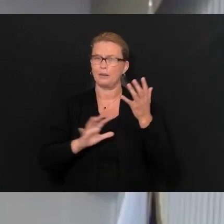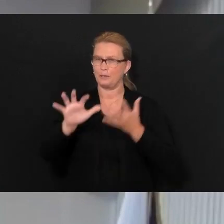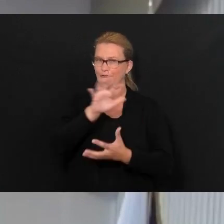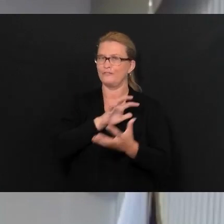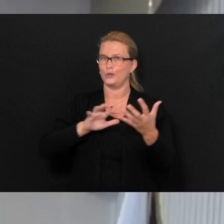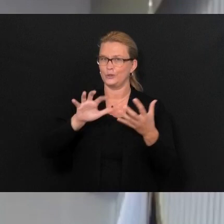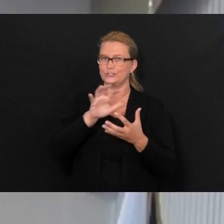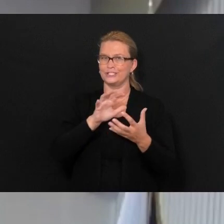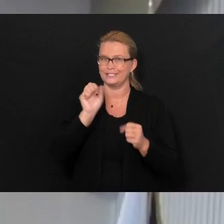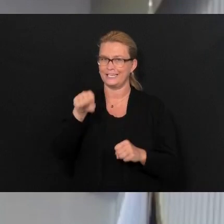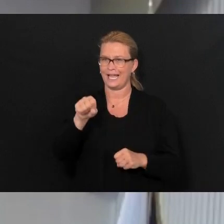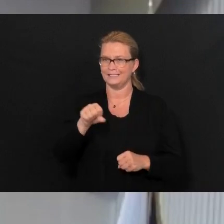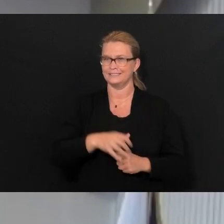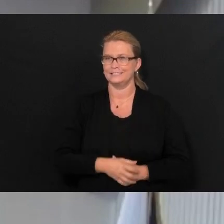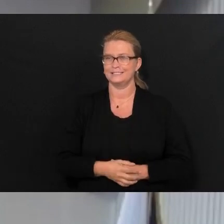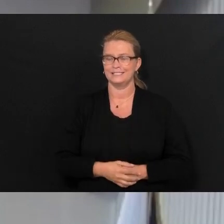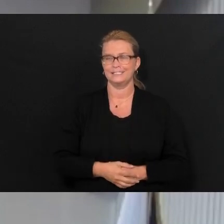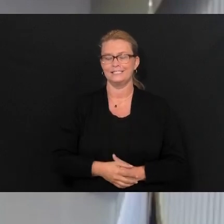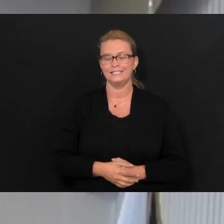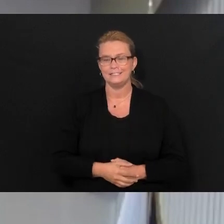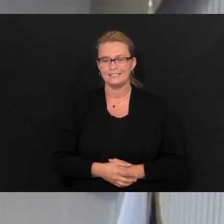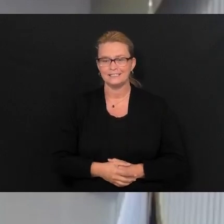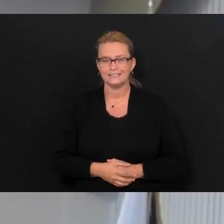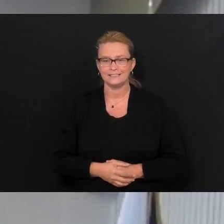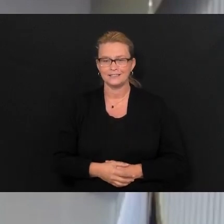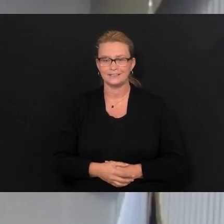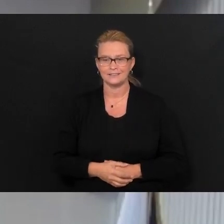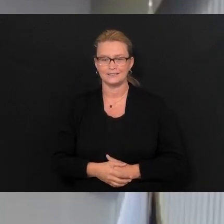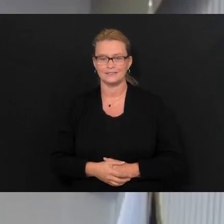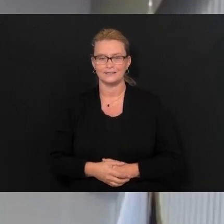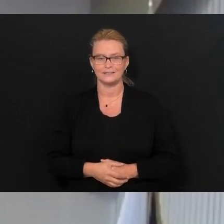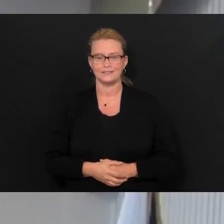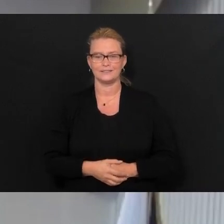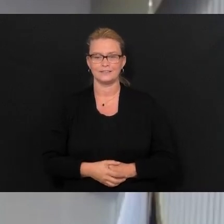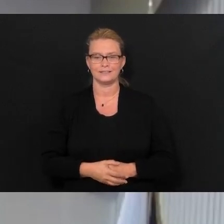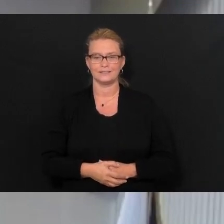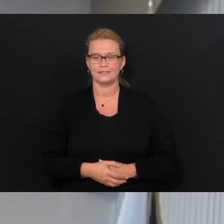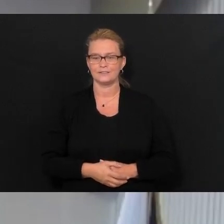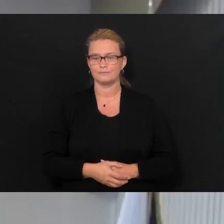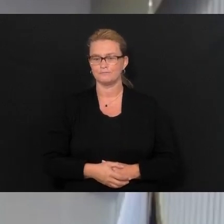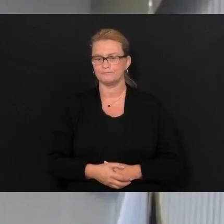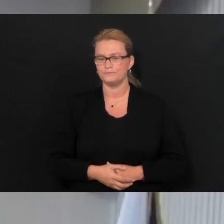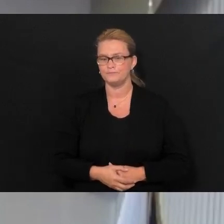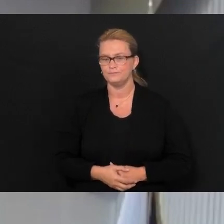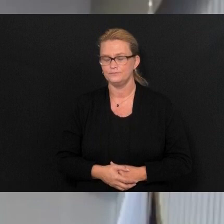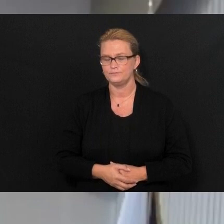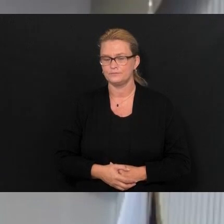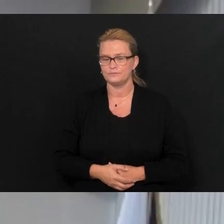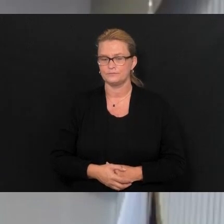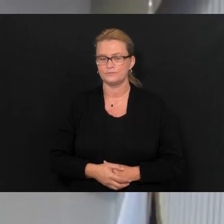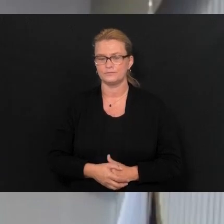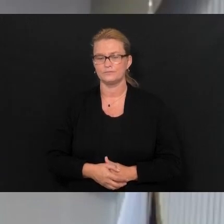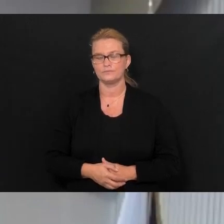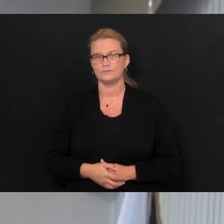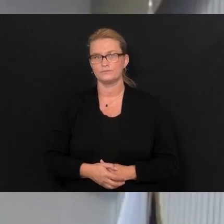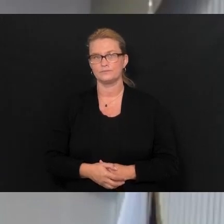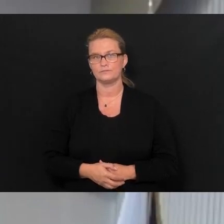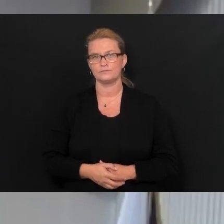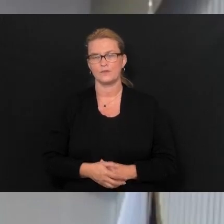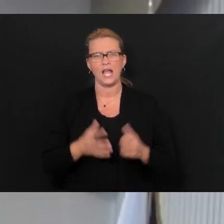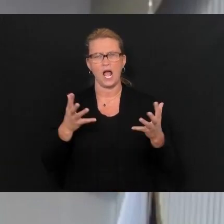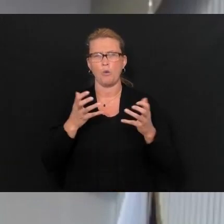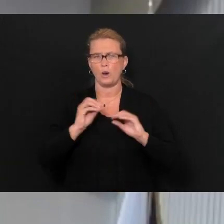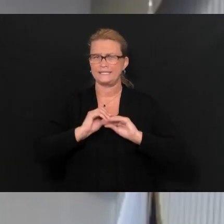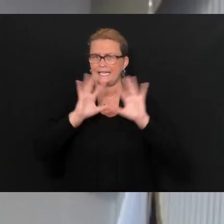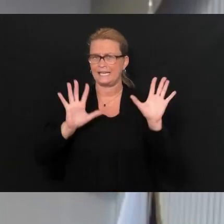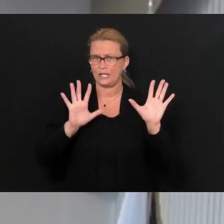been a couple of press releases and information out there. We need to try to clear that up this afternoon,